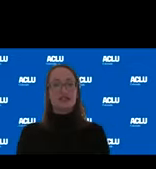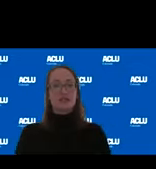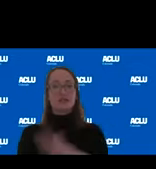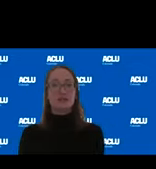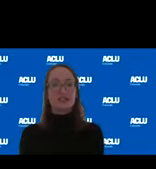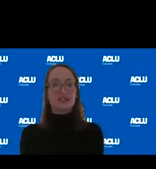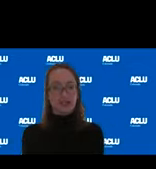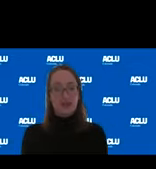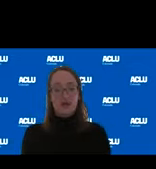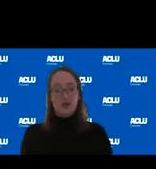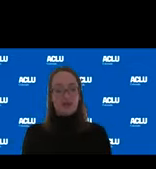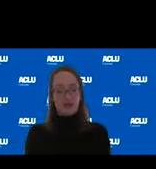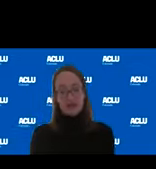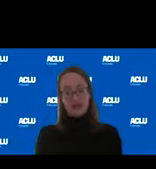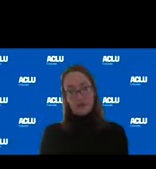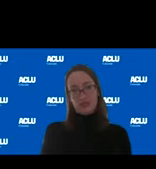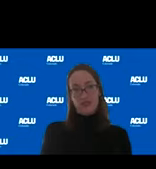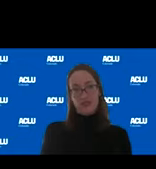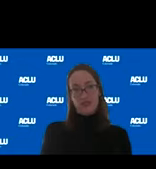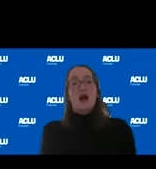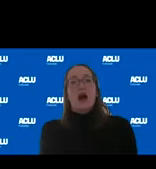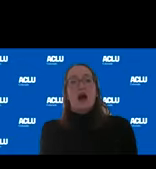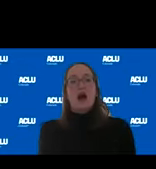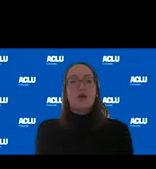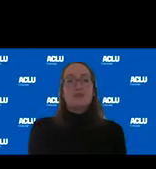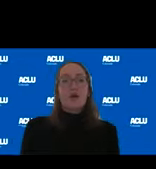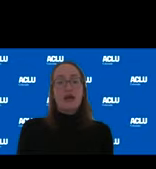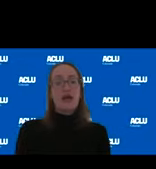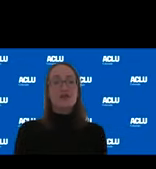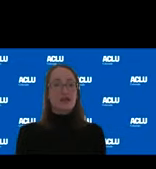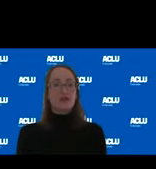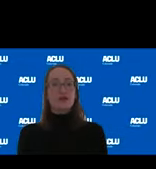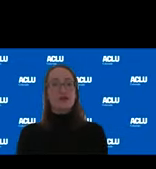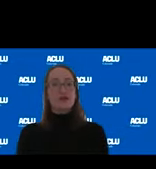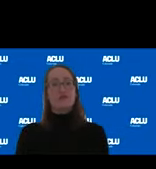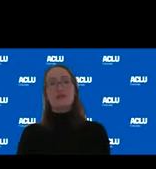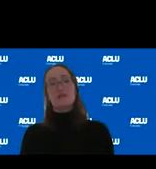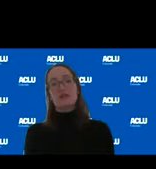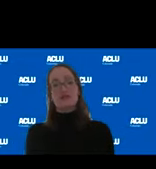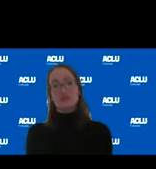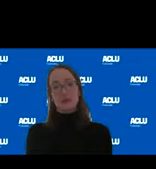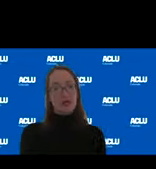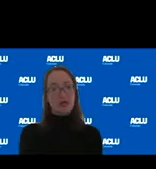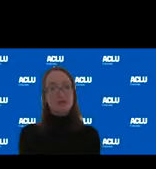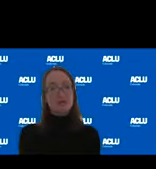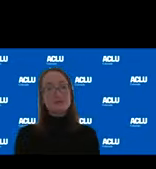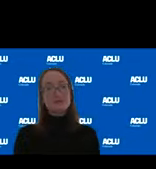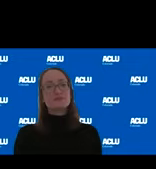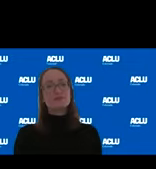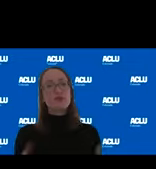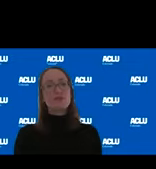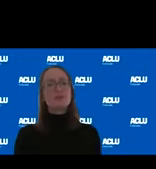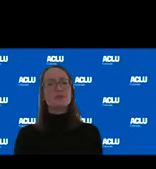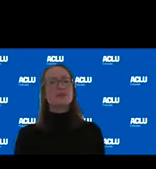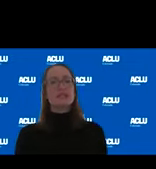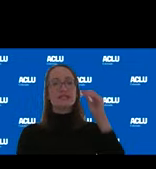is the explicit revocation of the right to vote. So that can look like you can't vote because you have a criminal record.